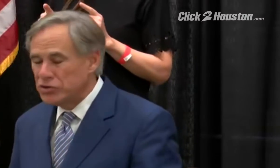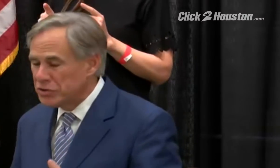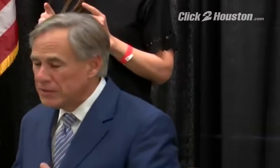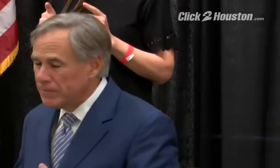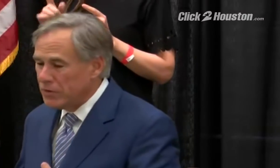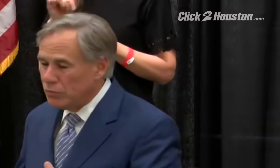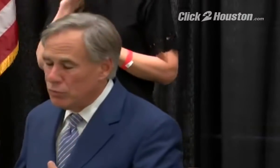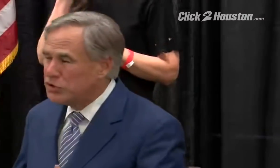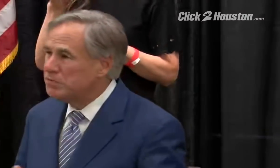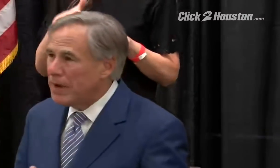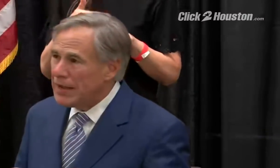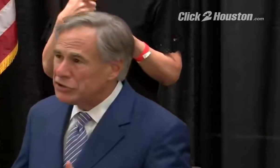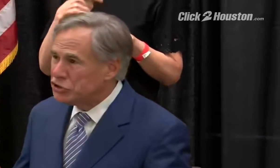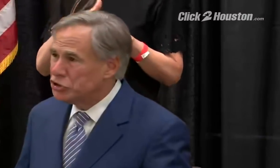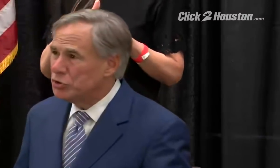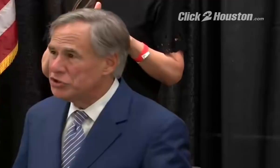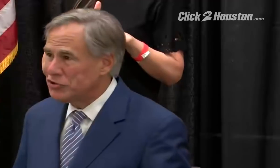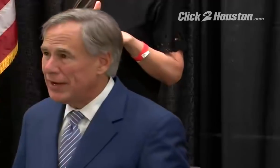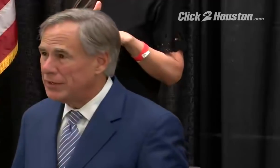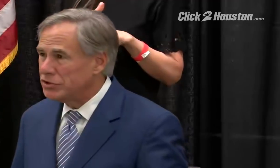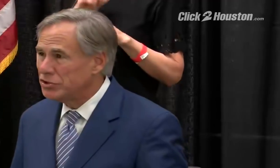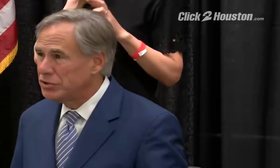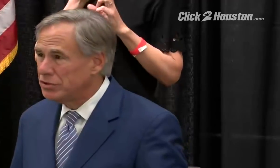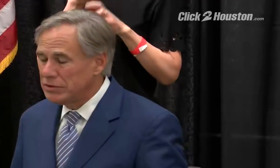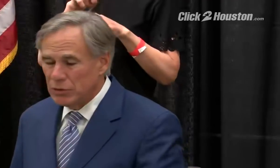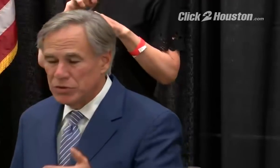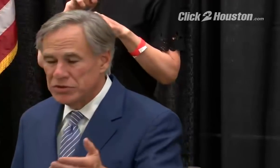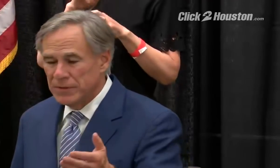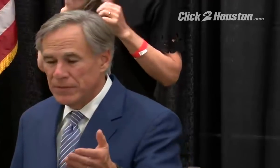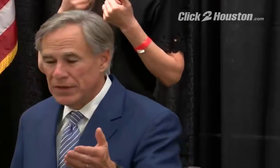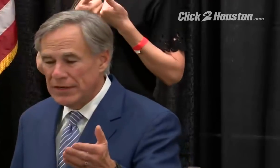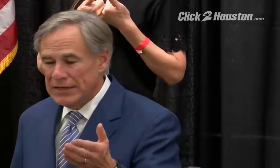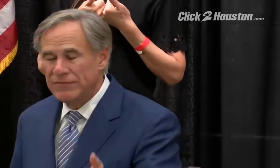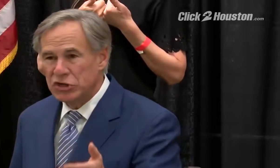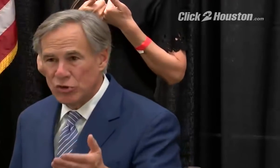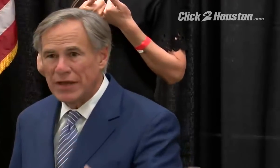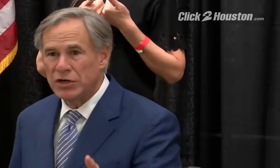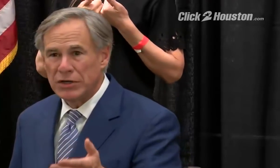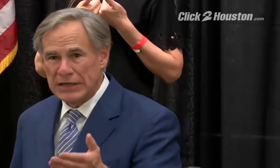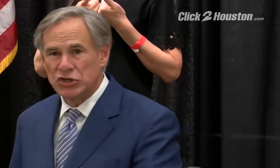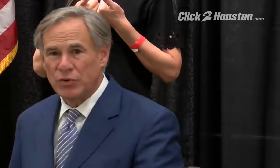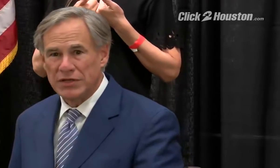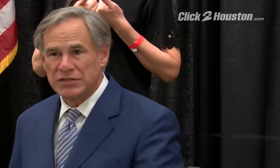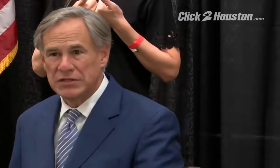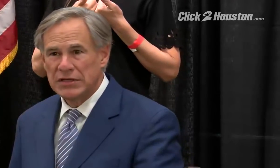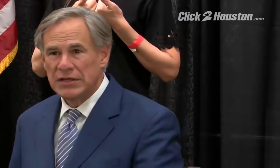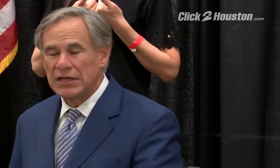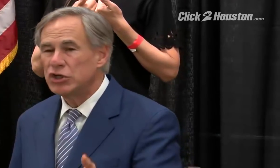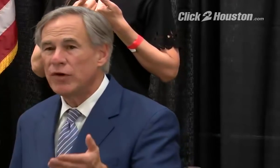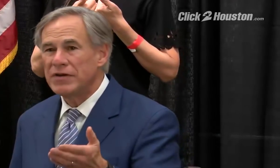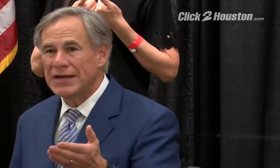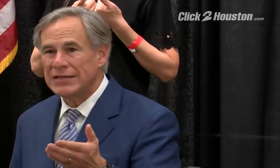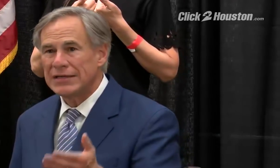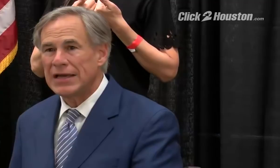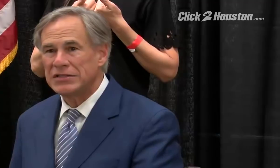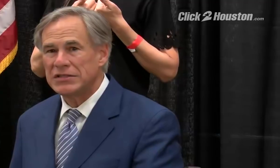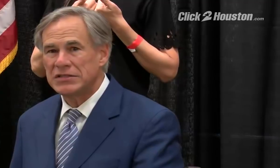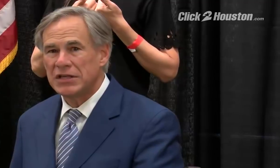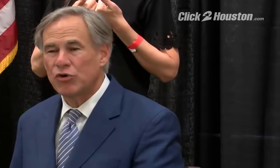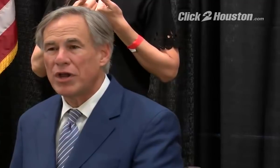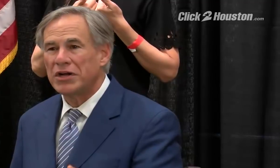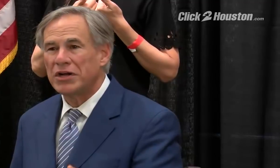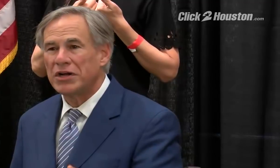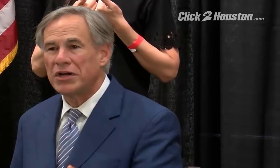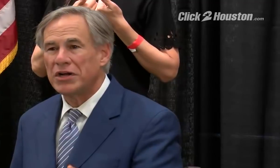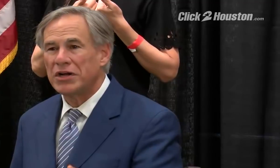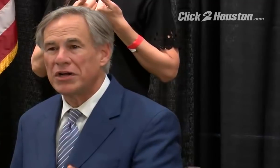our first response to this challenge. There was an even greater increase in COVID-19 cases,